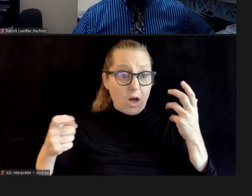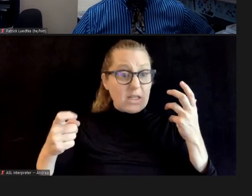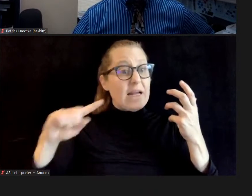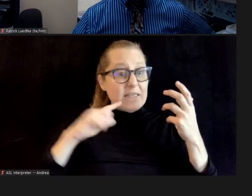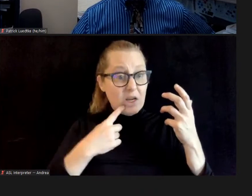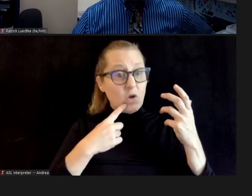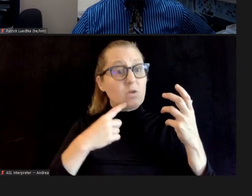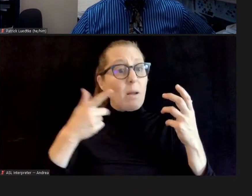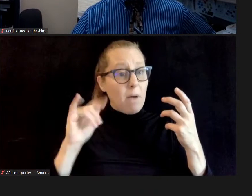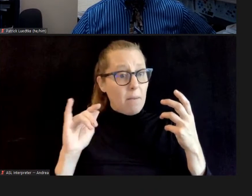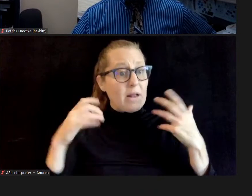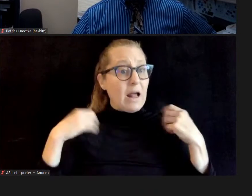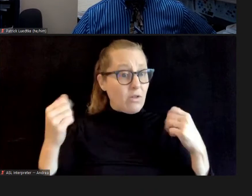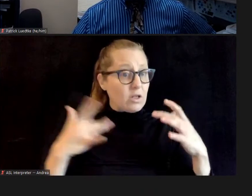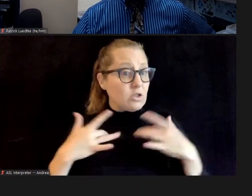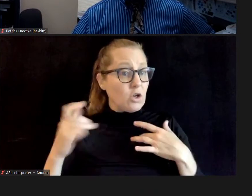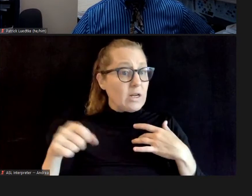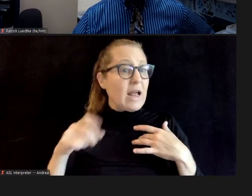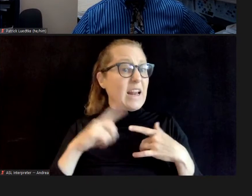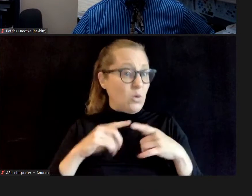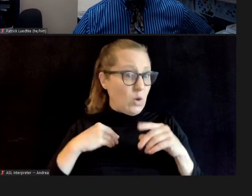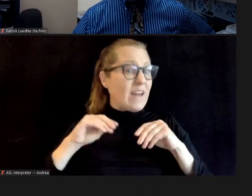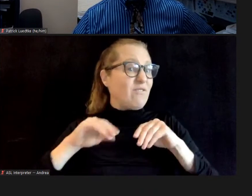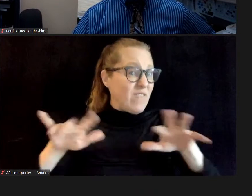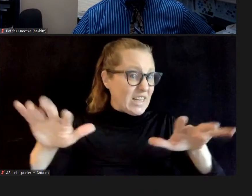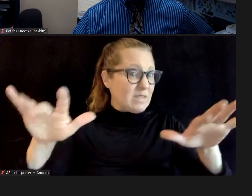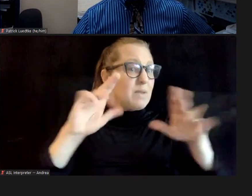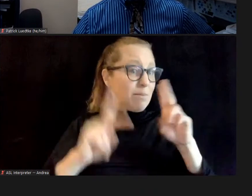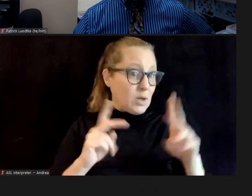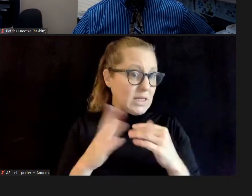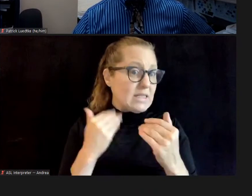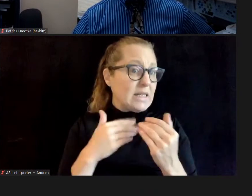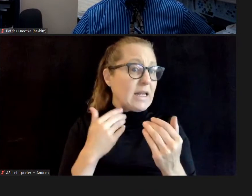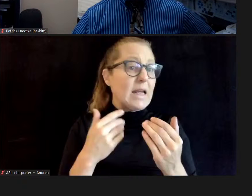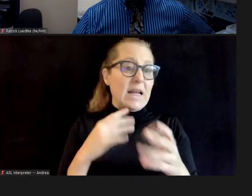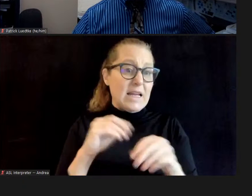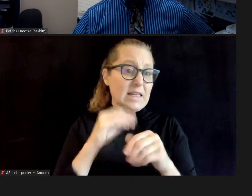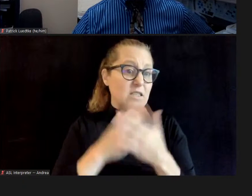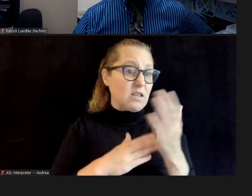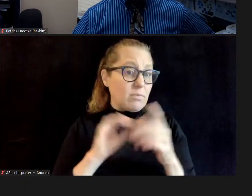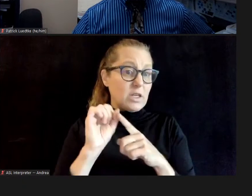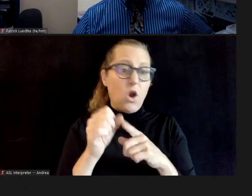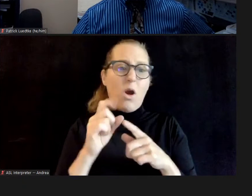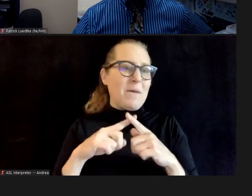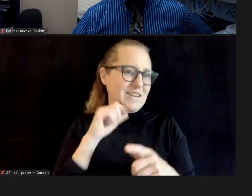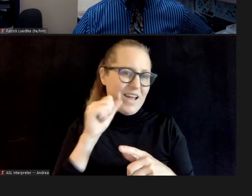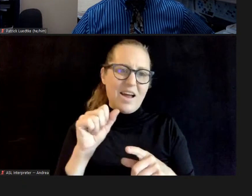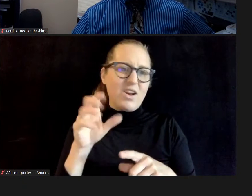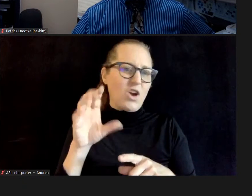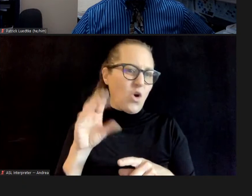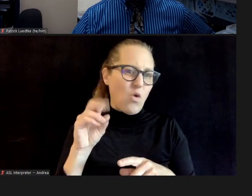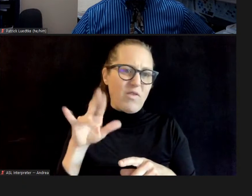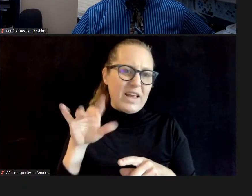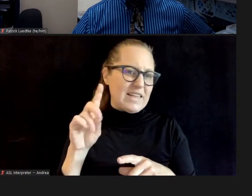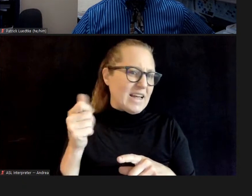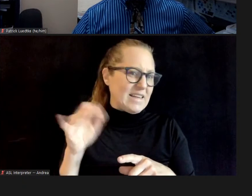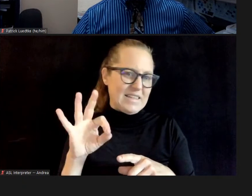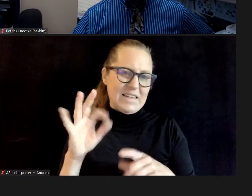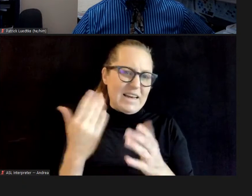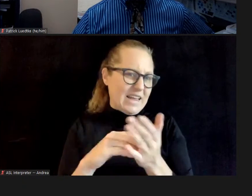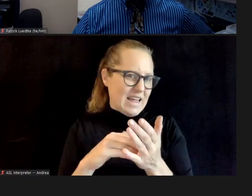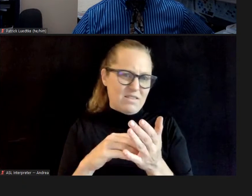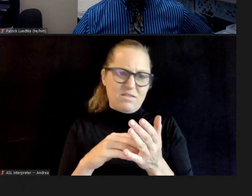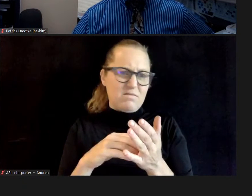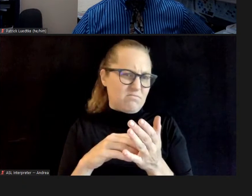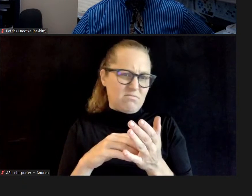health concern and it is highly infectious in certain situations, it's not another COVID-19. Monkeypox does not